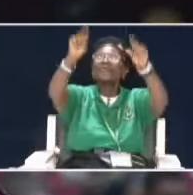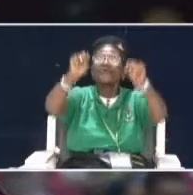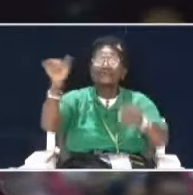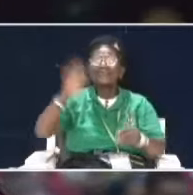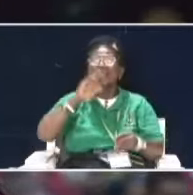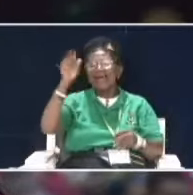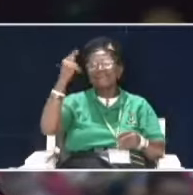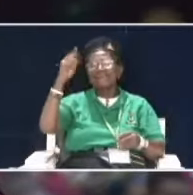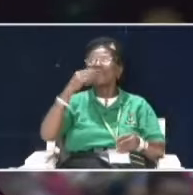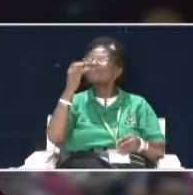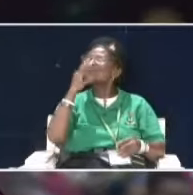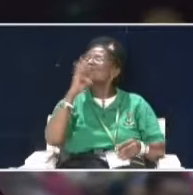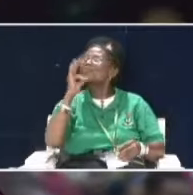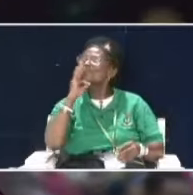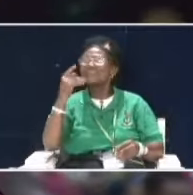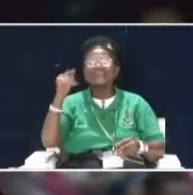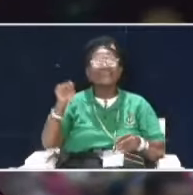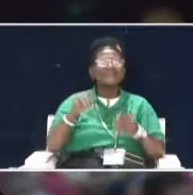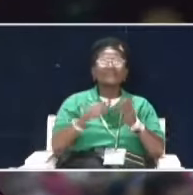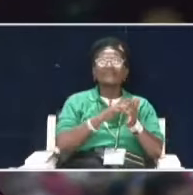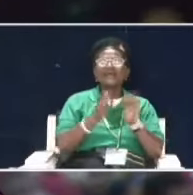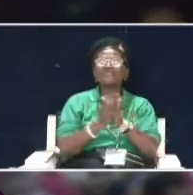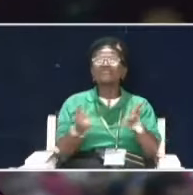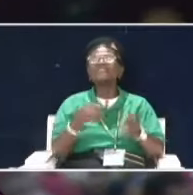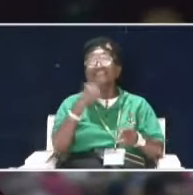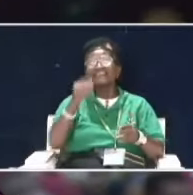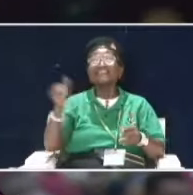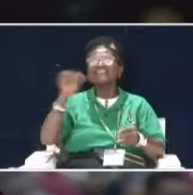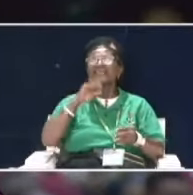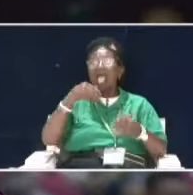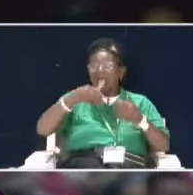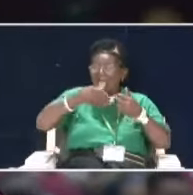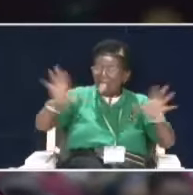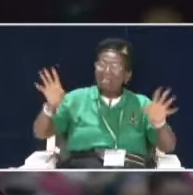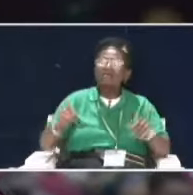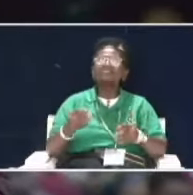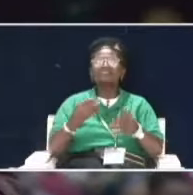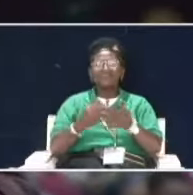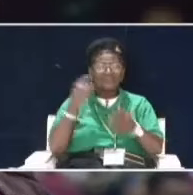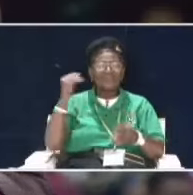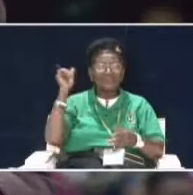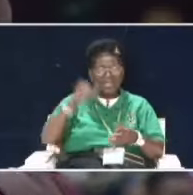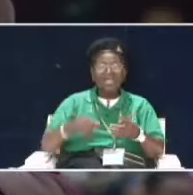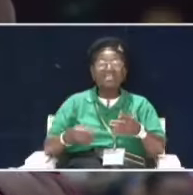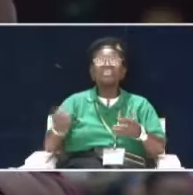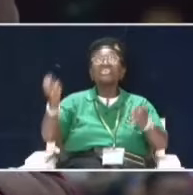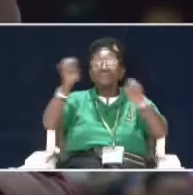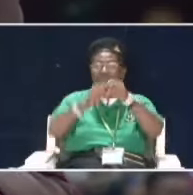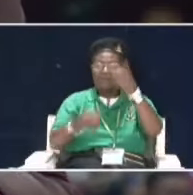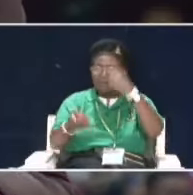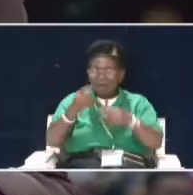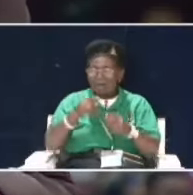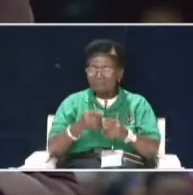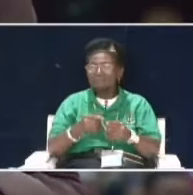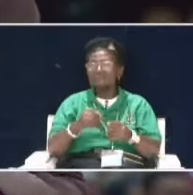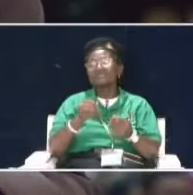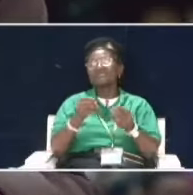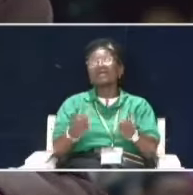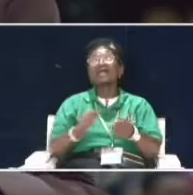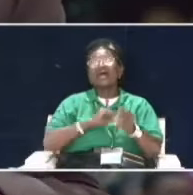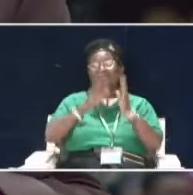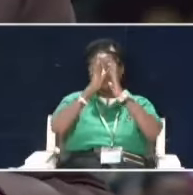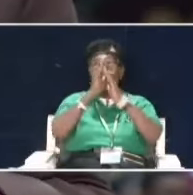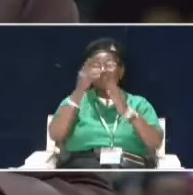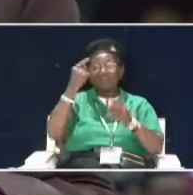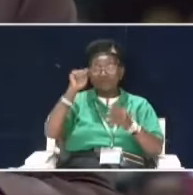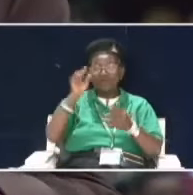The Bible said they were finished before they even got to the ground. I'm praying for somebody here today, before the